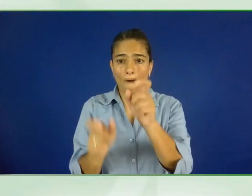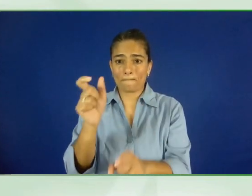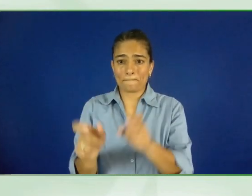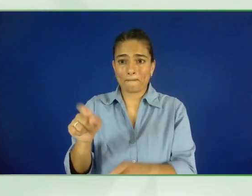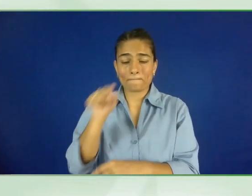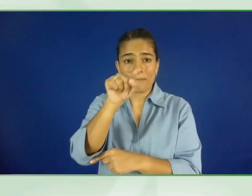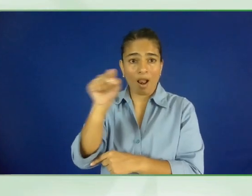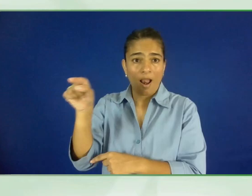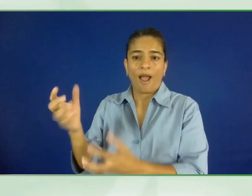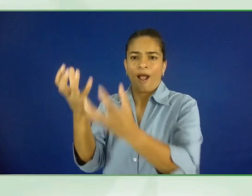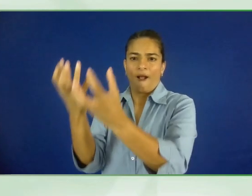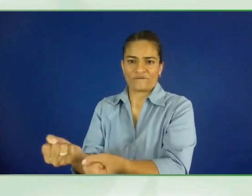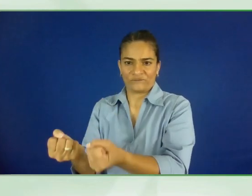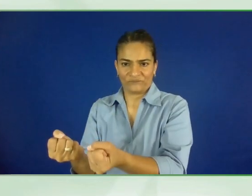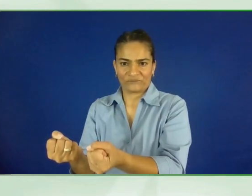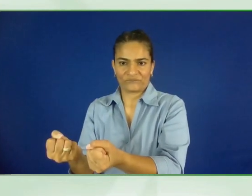I